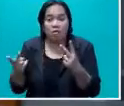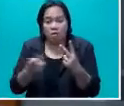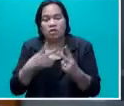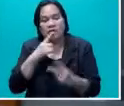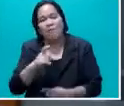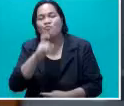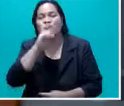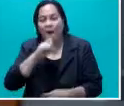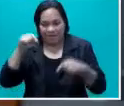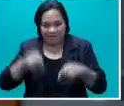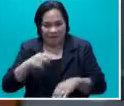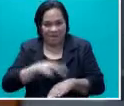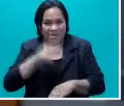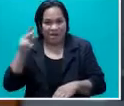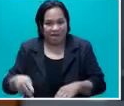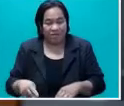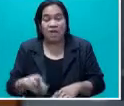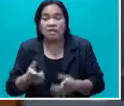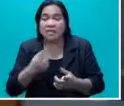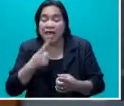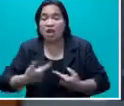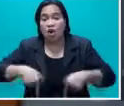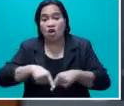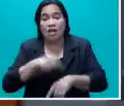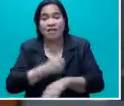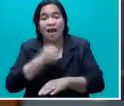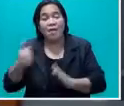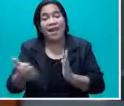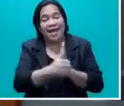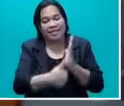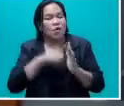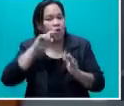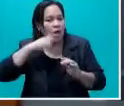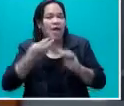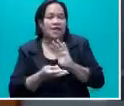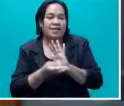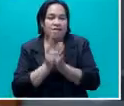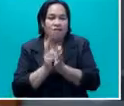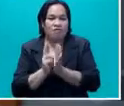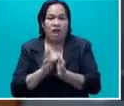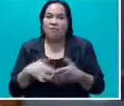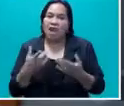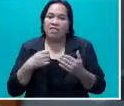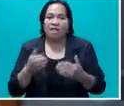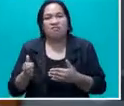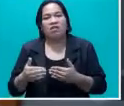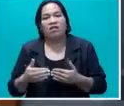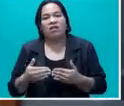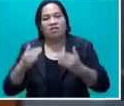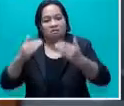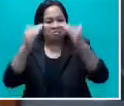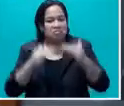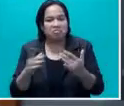promised in this House that the Local Government Act will be reviewed. Now they have moved on, and